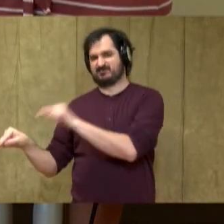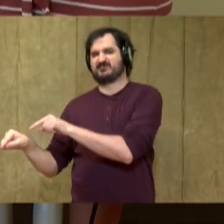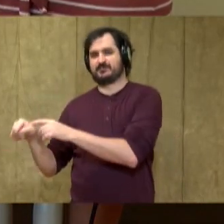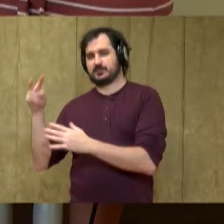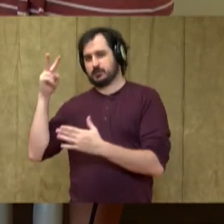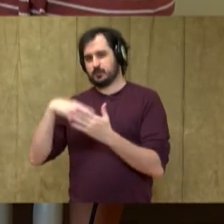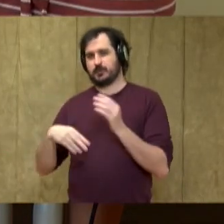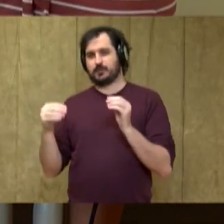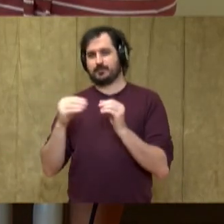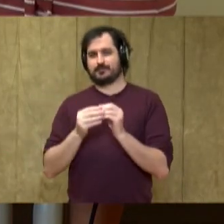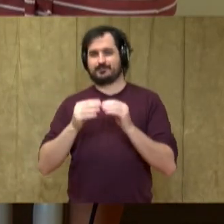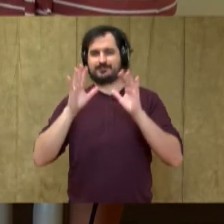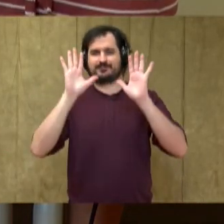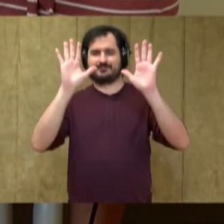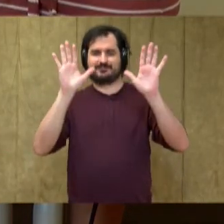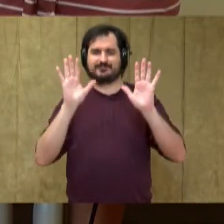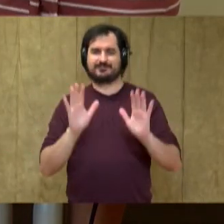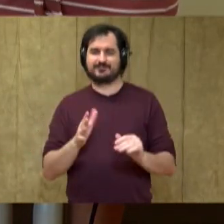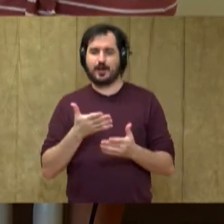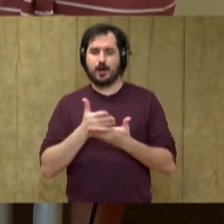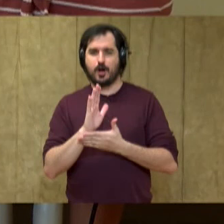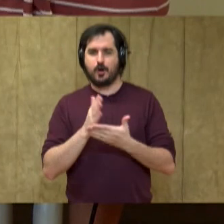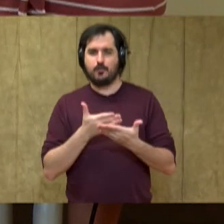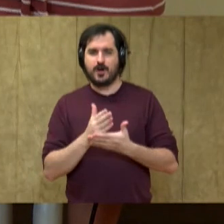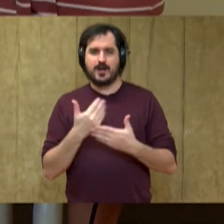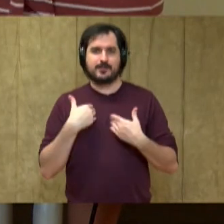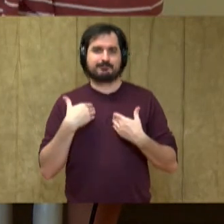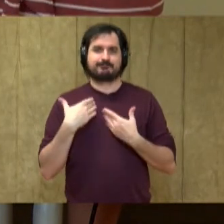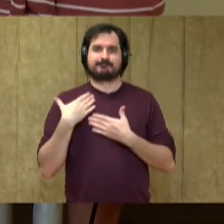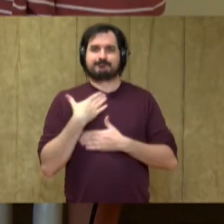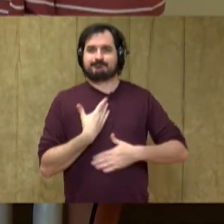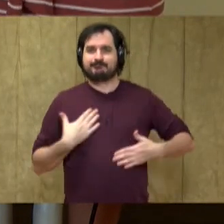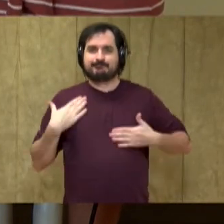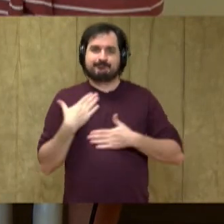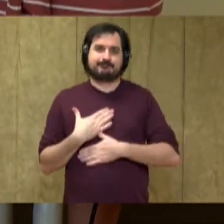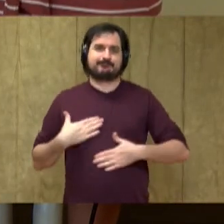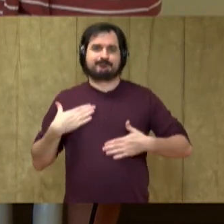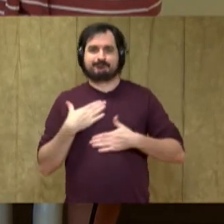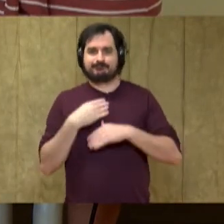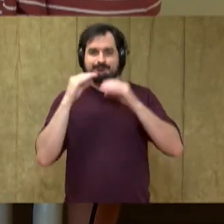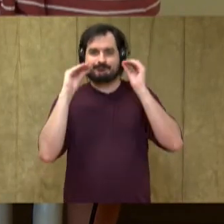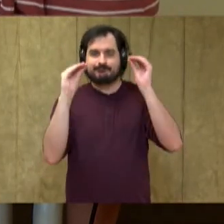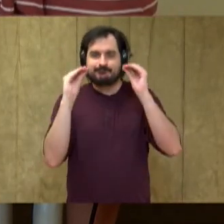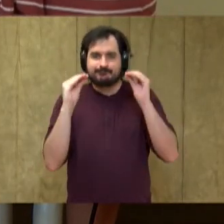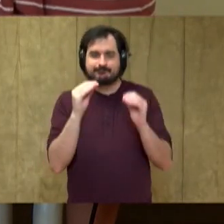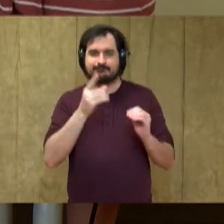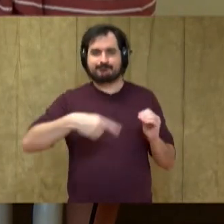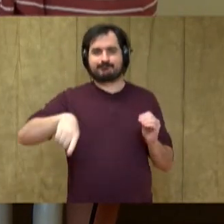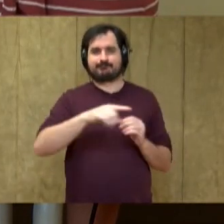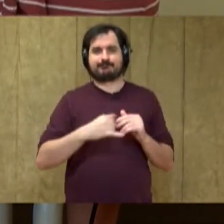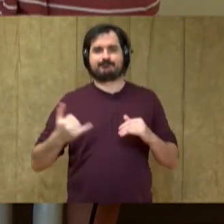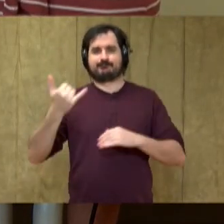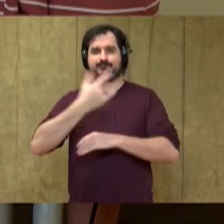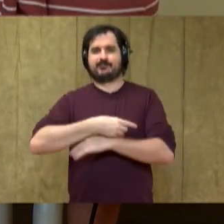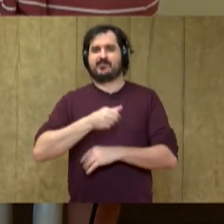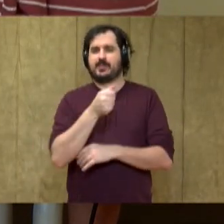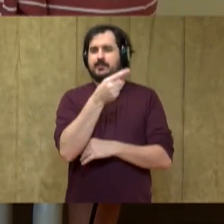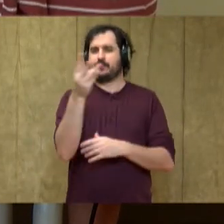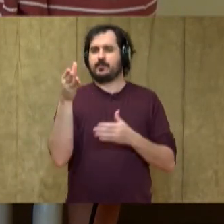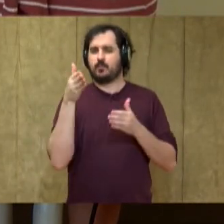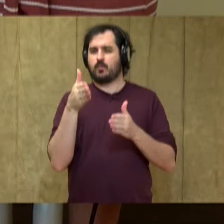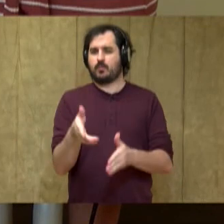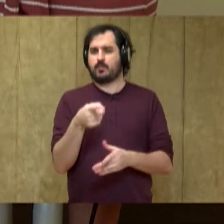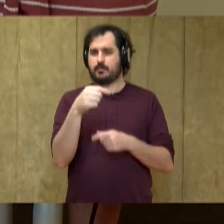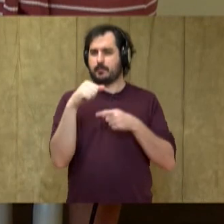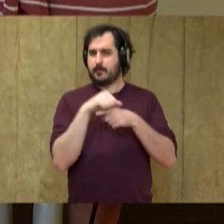had so much fun today. A few ways you can practice comparing decimals is to do some